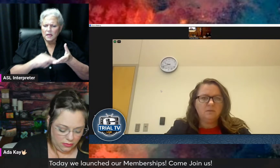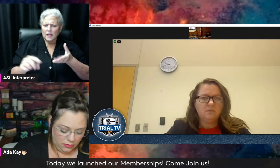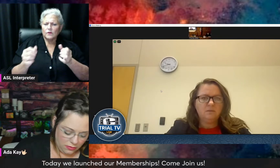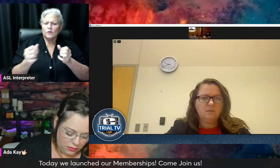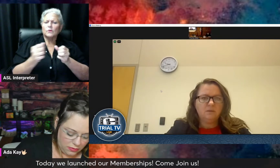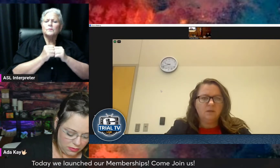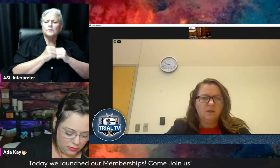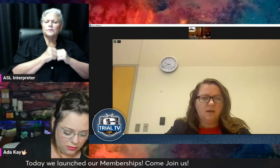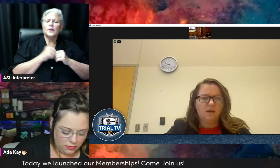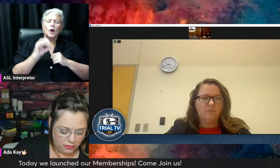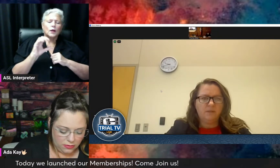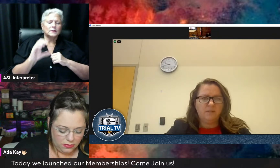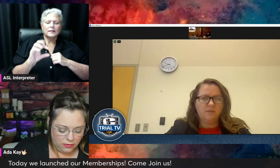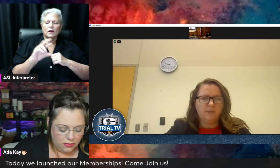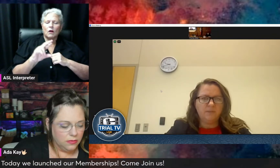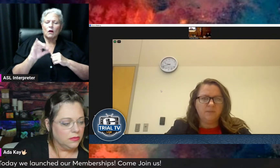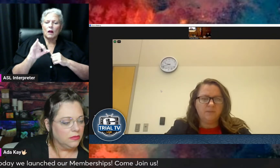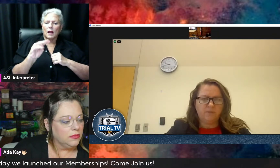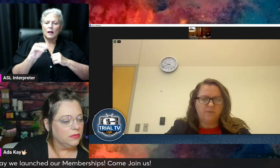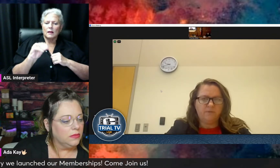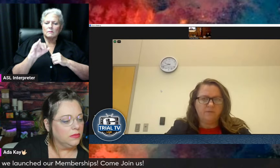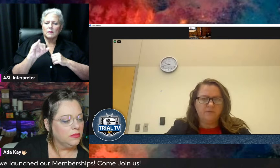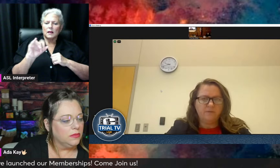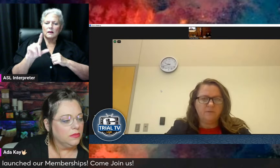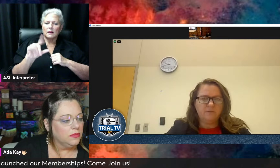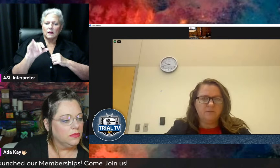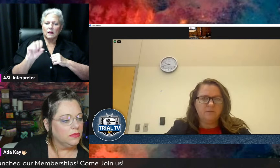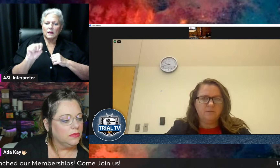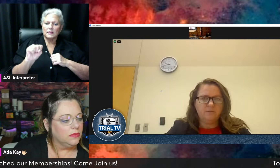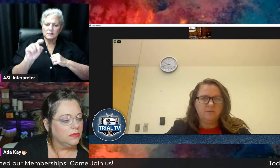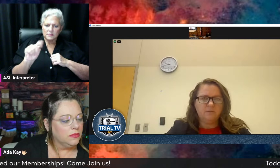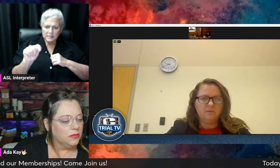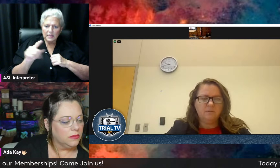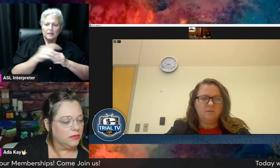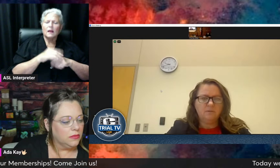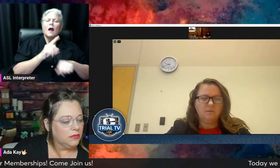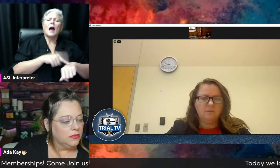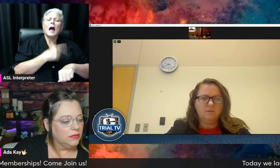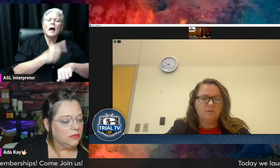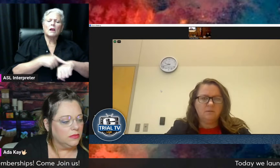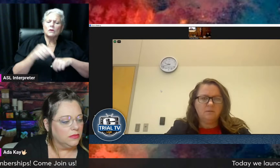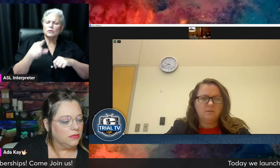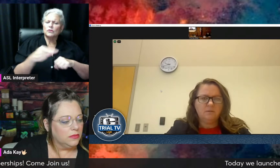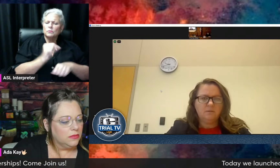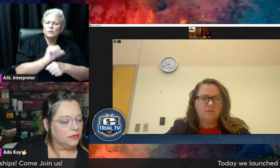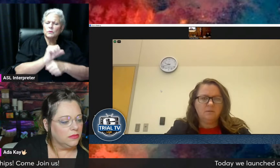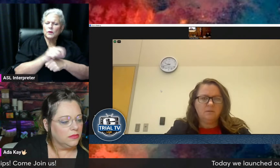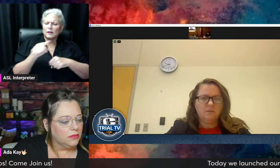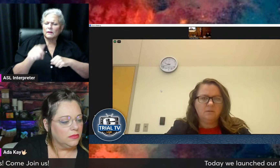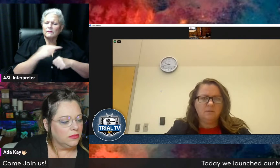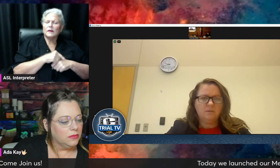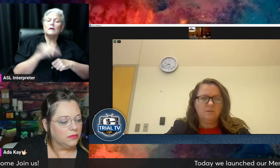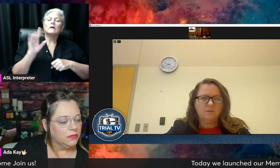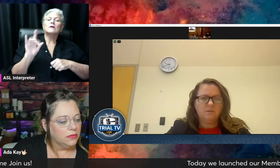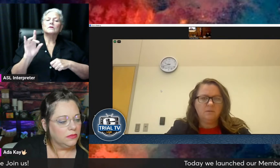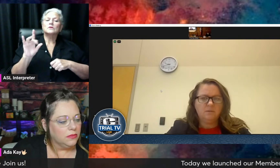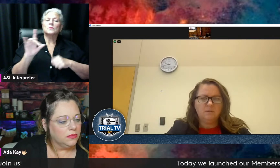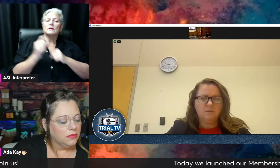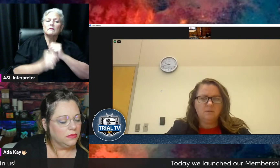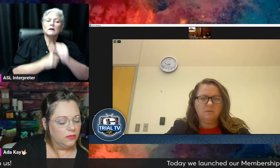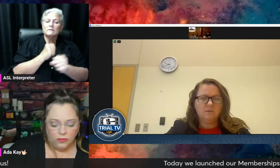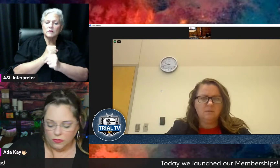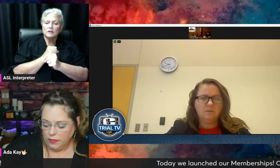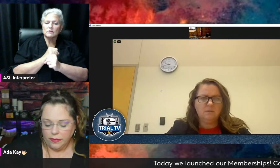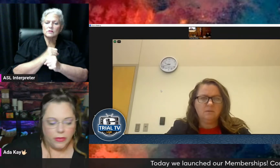there? I've been here approximately 25 years. All right. We have here an Exhibit 30, which is